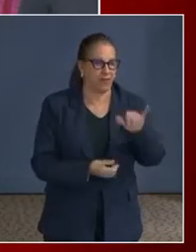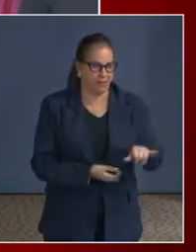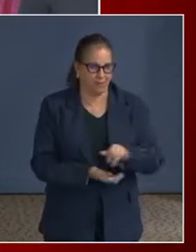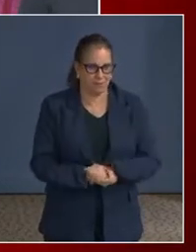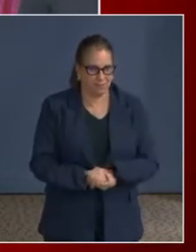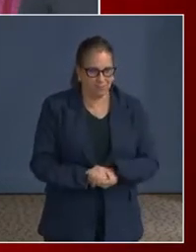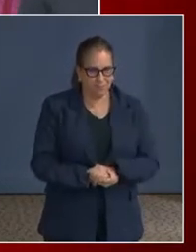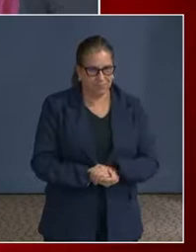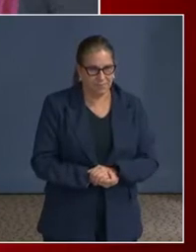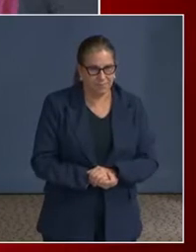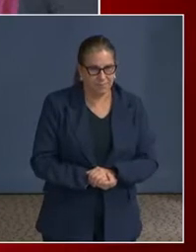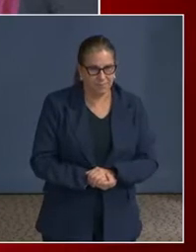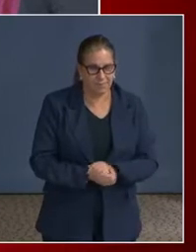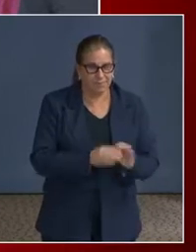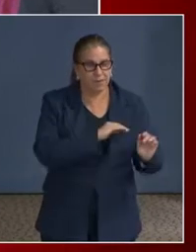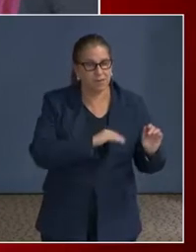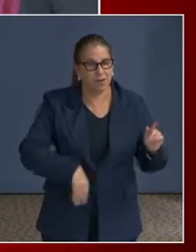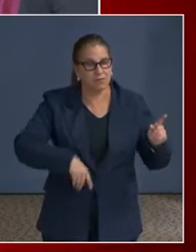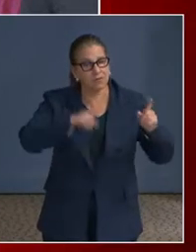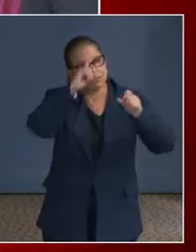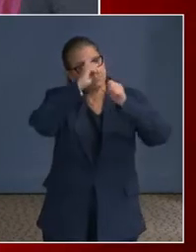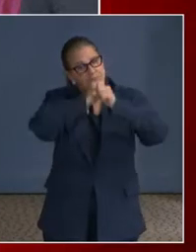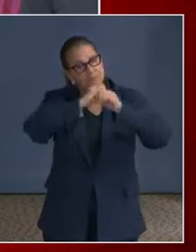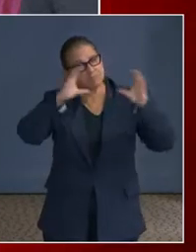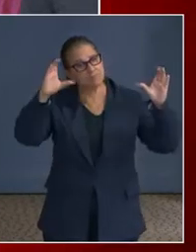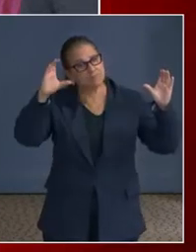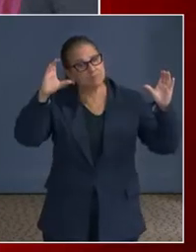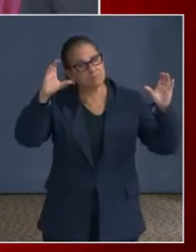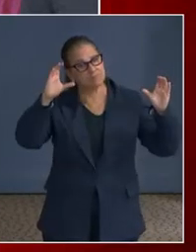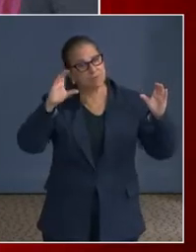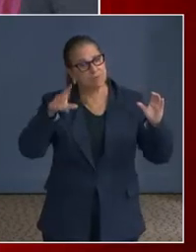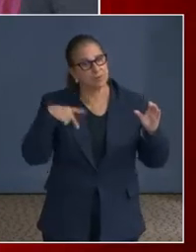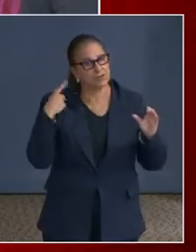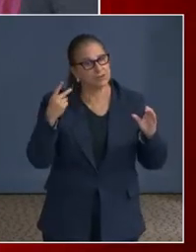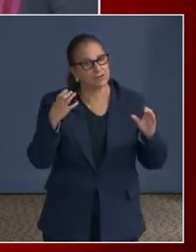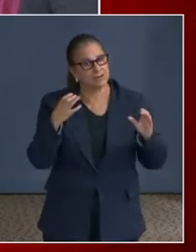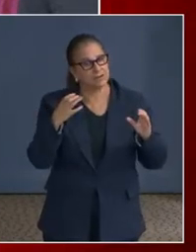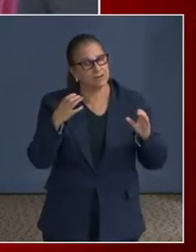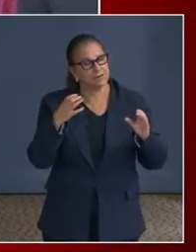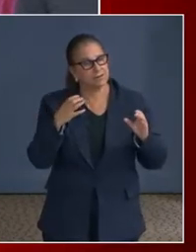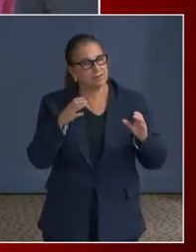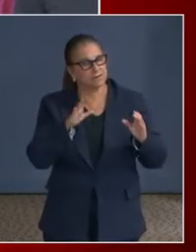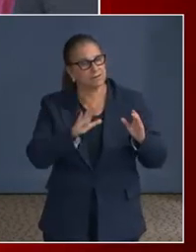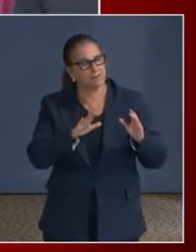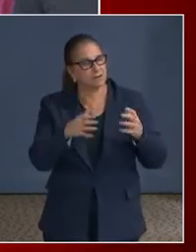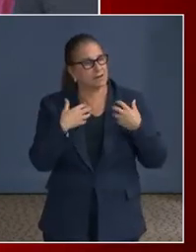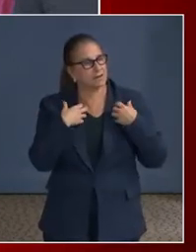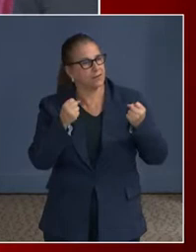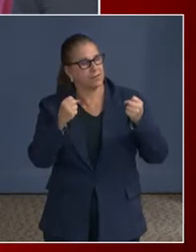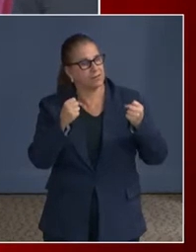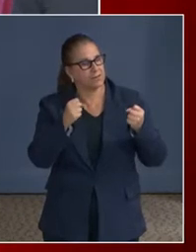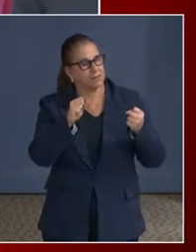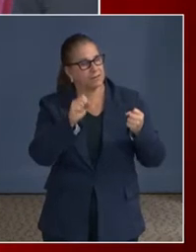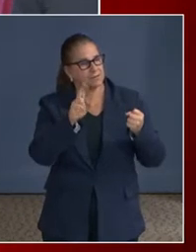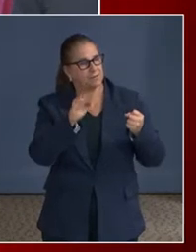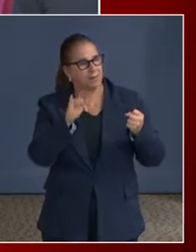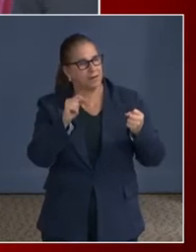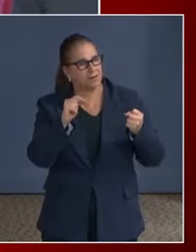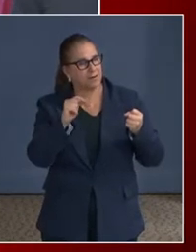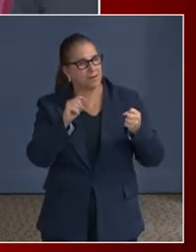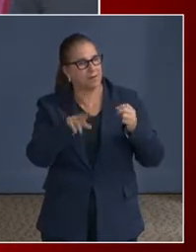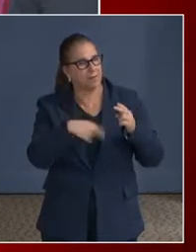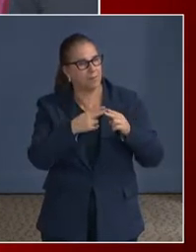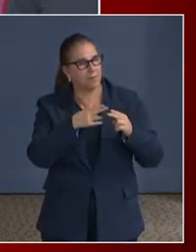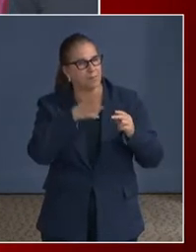the work of Dr. Nesbitt at DC Health, out to the rest of the world in ways that we can show them the innovation that's happening here in the District of Columbia. And it